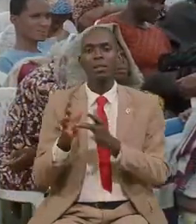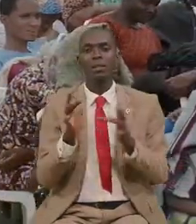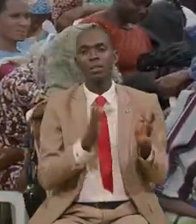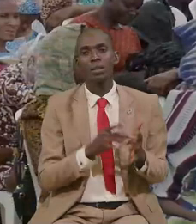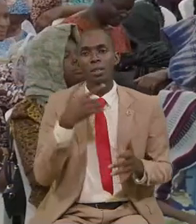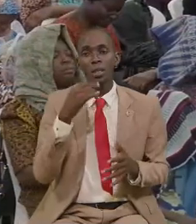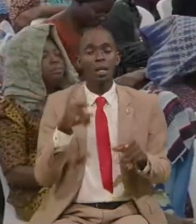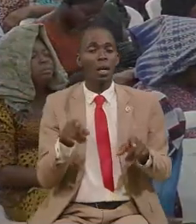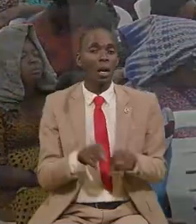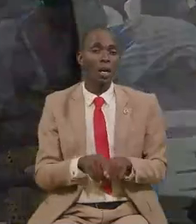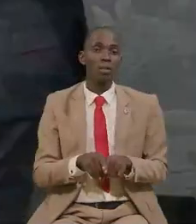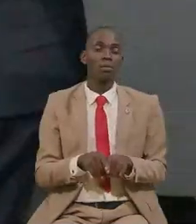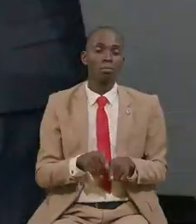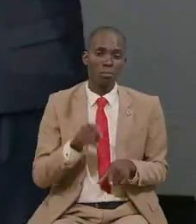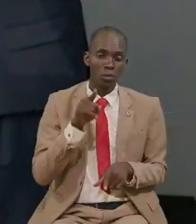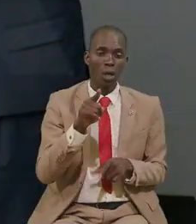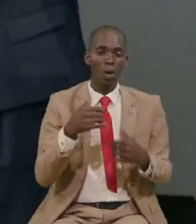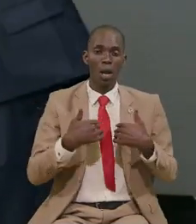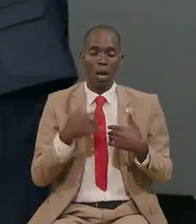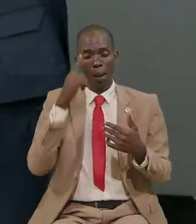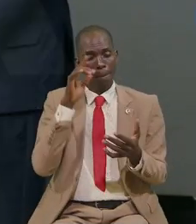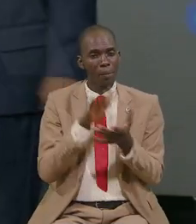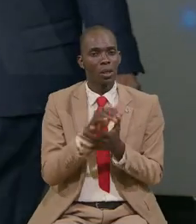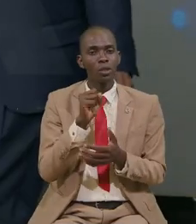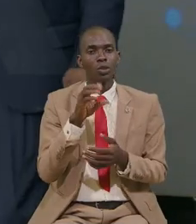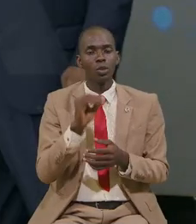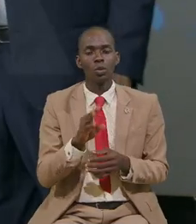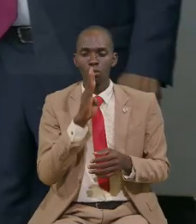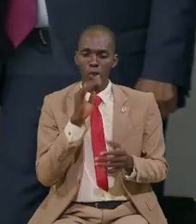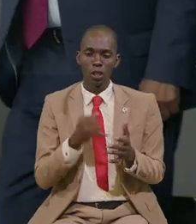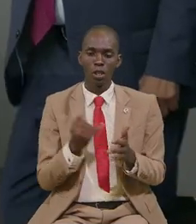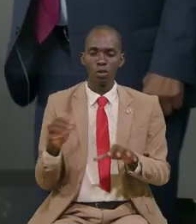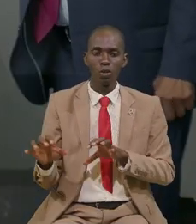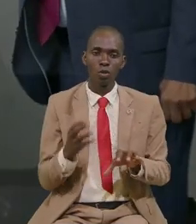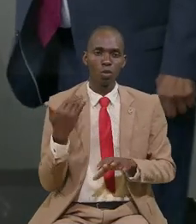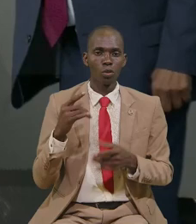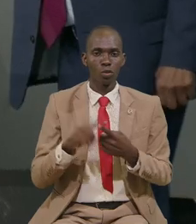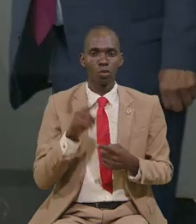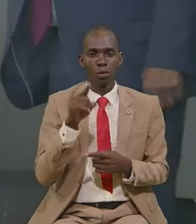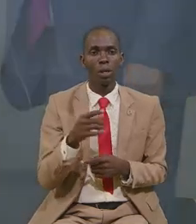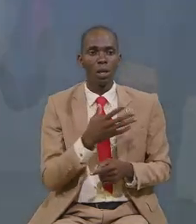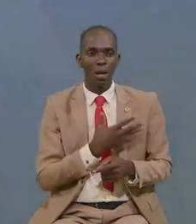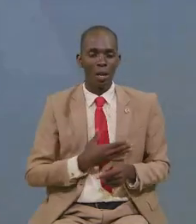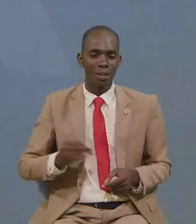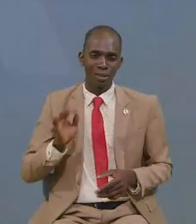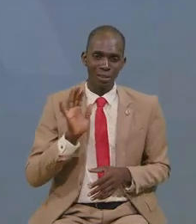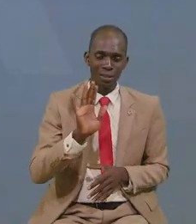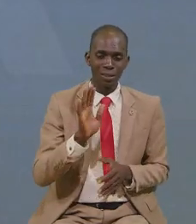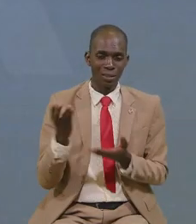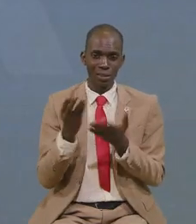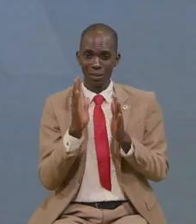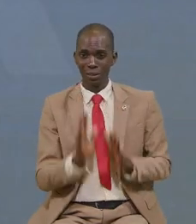thou hast believed, so be done unto thee. And his servant